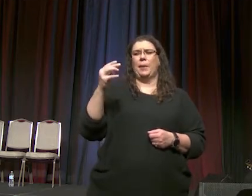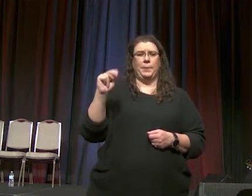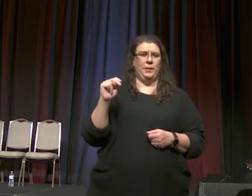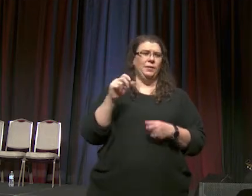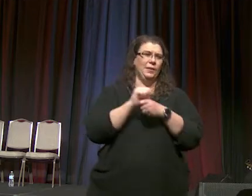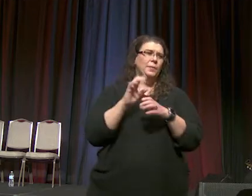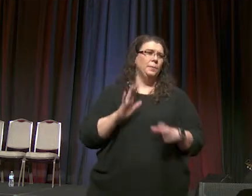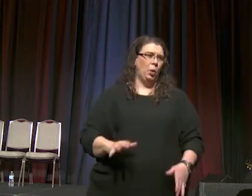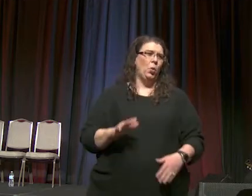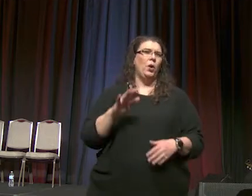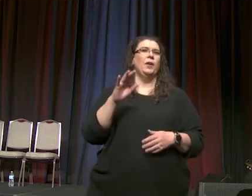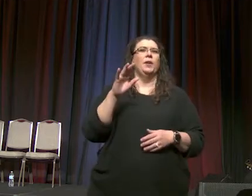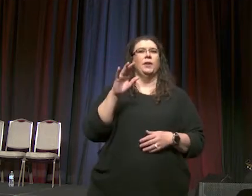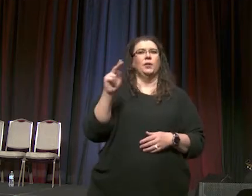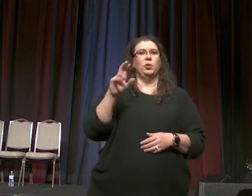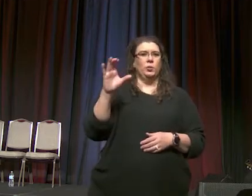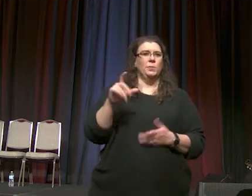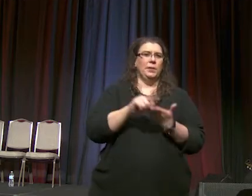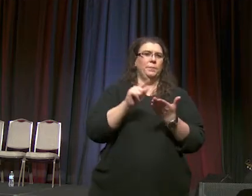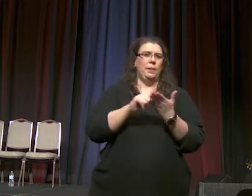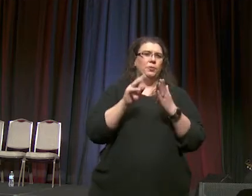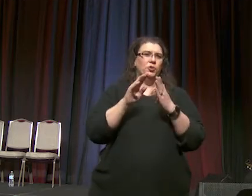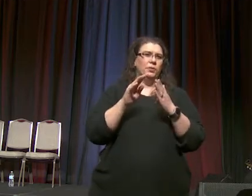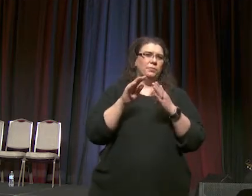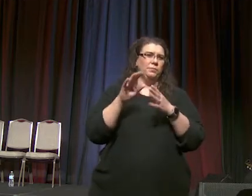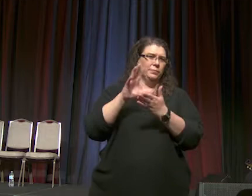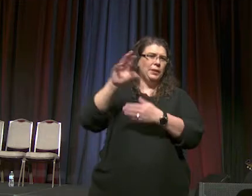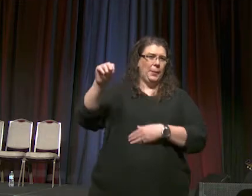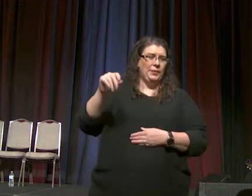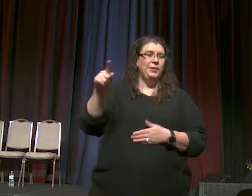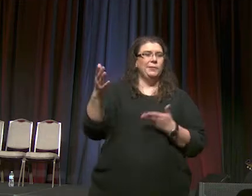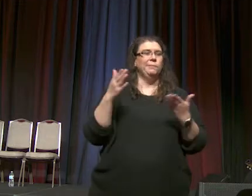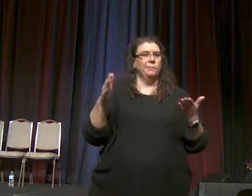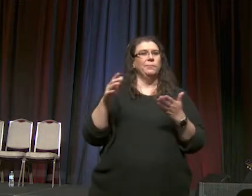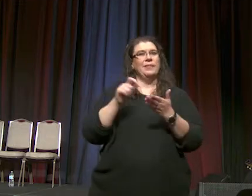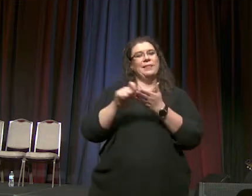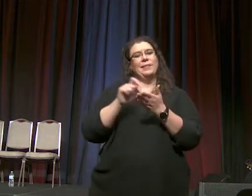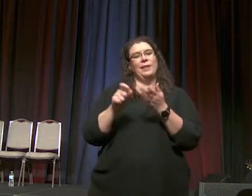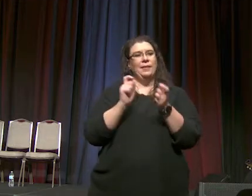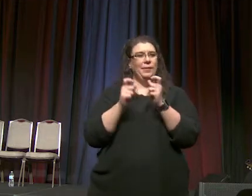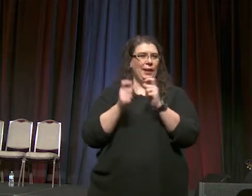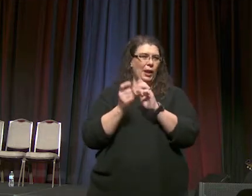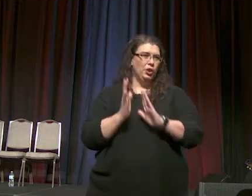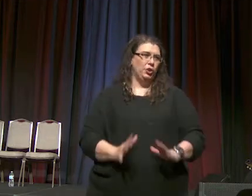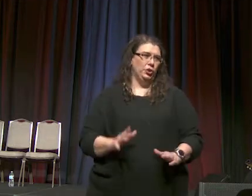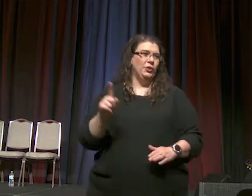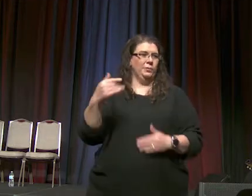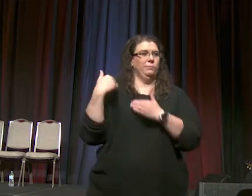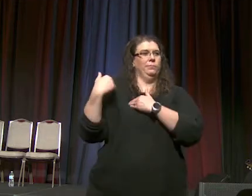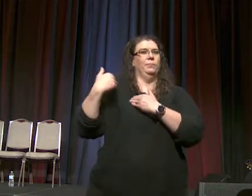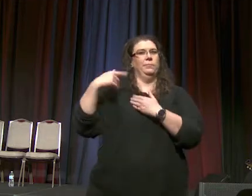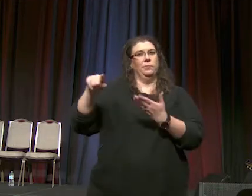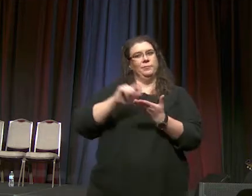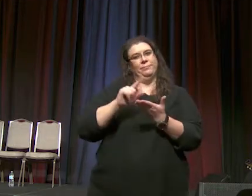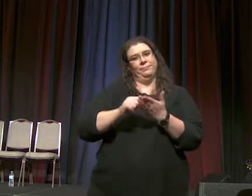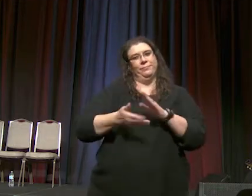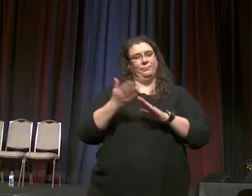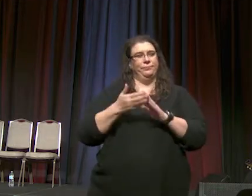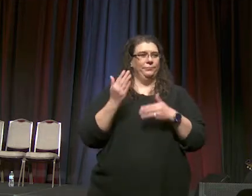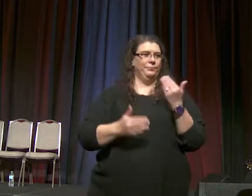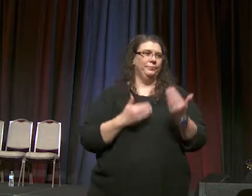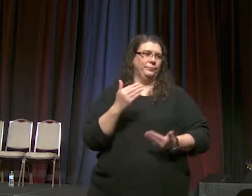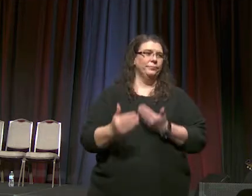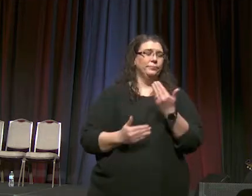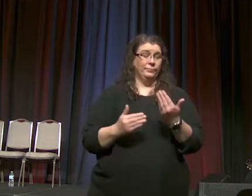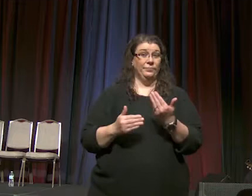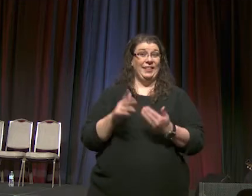Methodist Publishing House, serves as the editor of the Daily Christian Advocate and is responsible for its operations. He